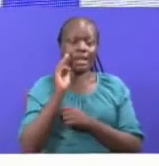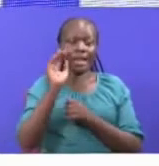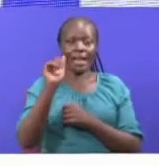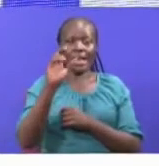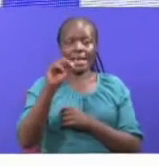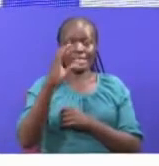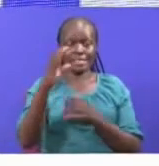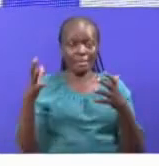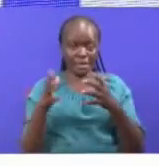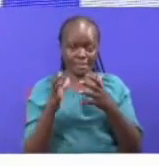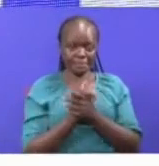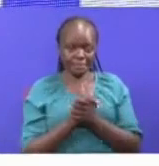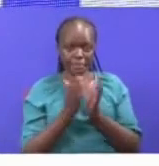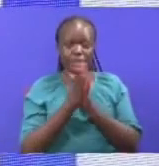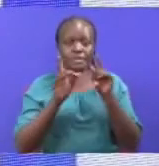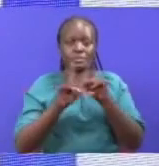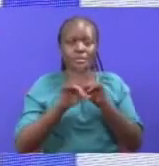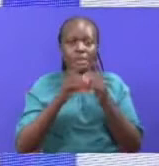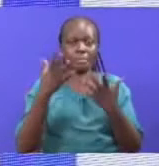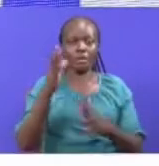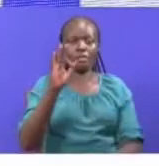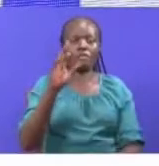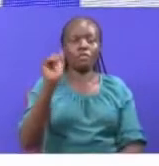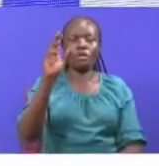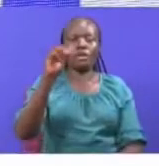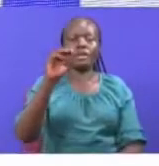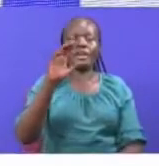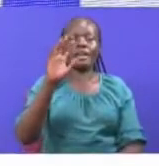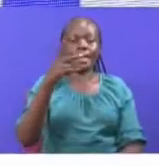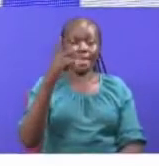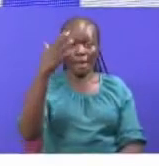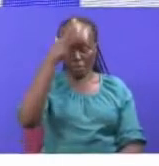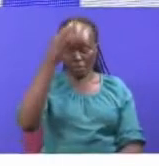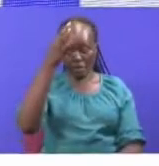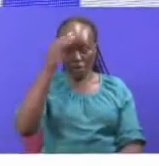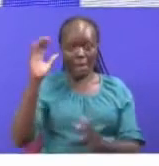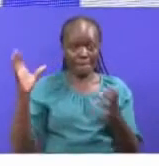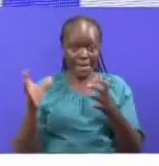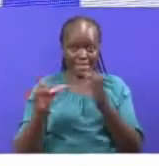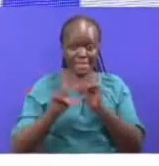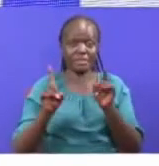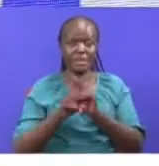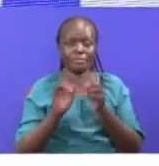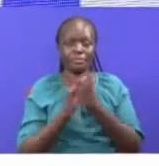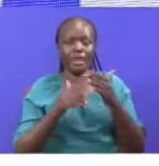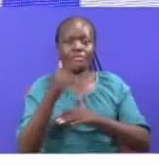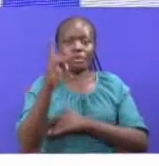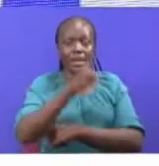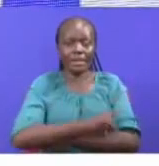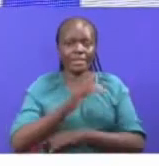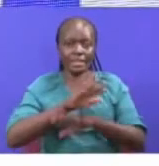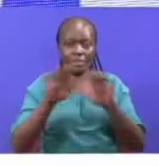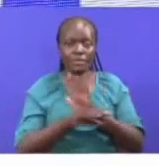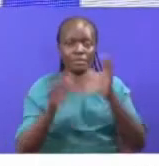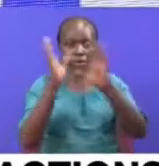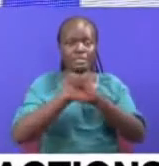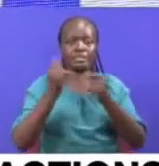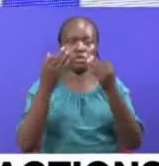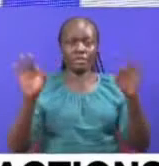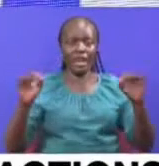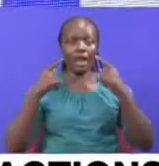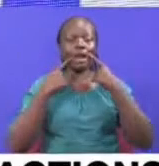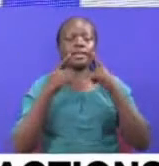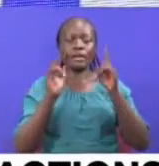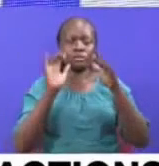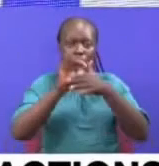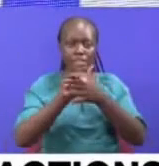Congress Party and Moses Wetangula's Ford Kenya Party. This comes barely a day after Deputy President William Ruto officially announced